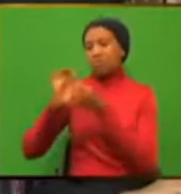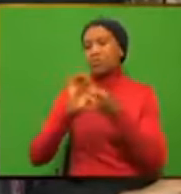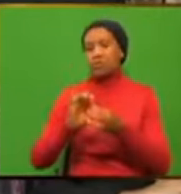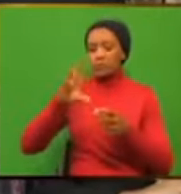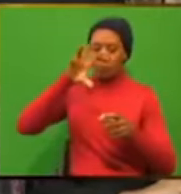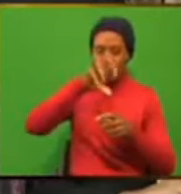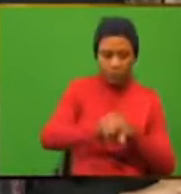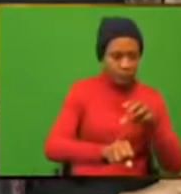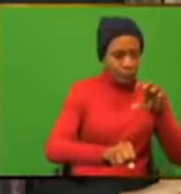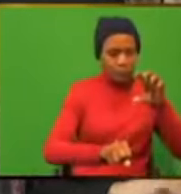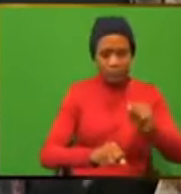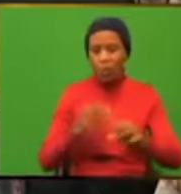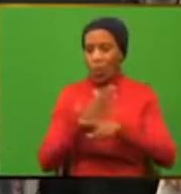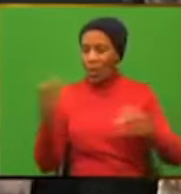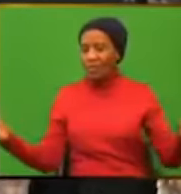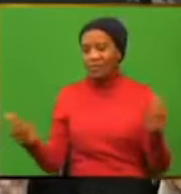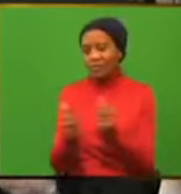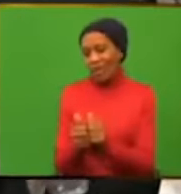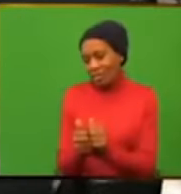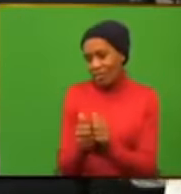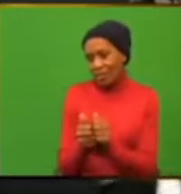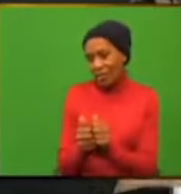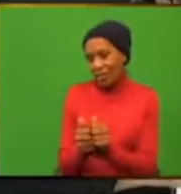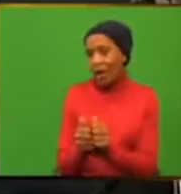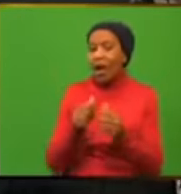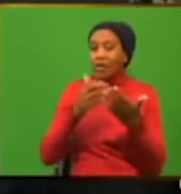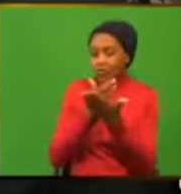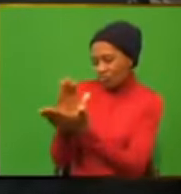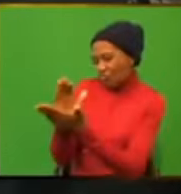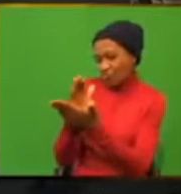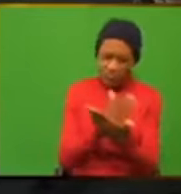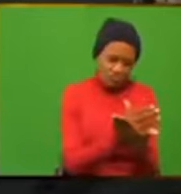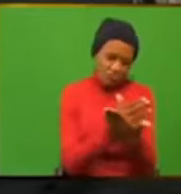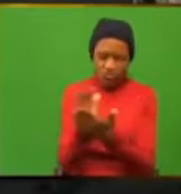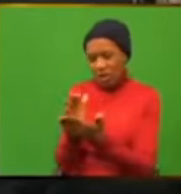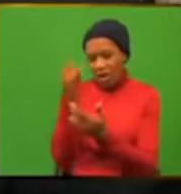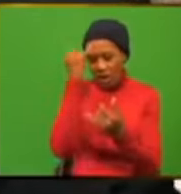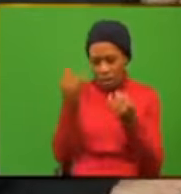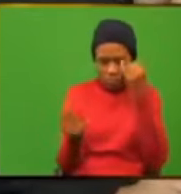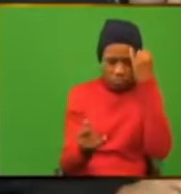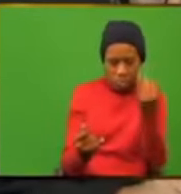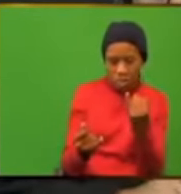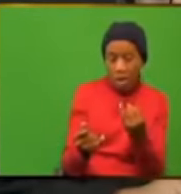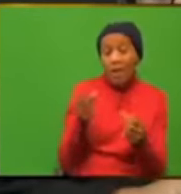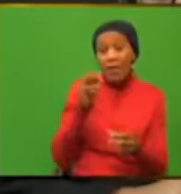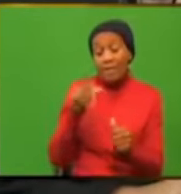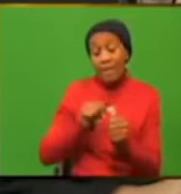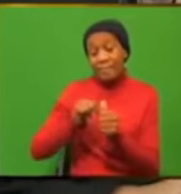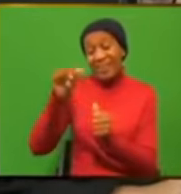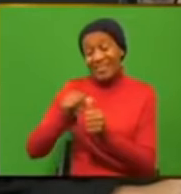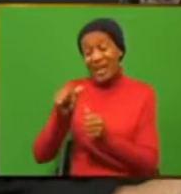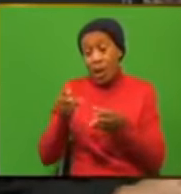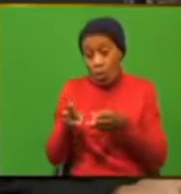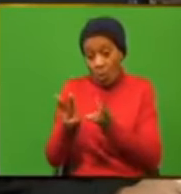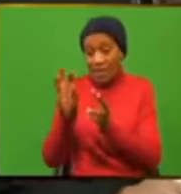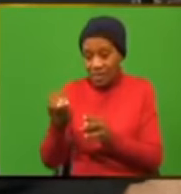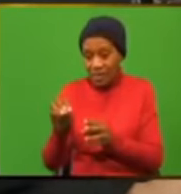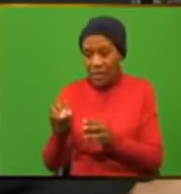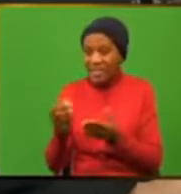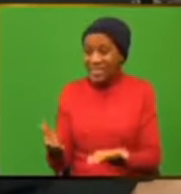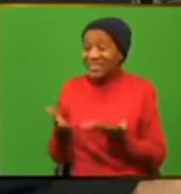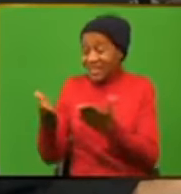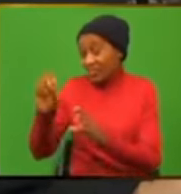each other, compromising our solutions, but only when there is a better option that puts South Africa